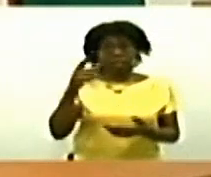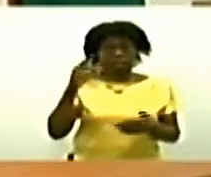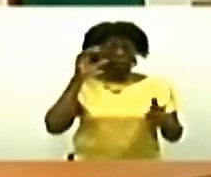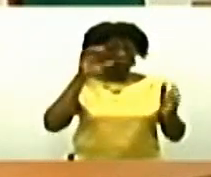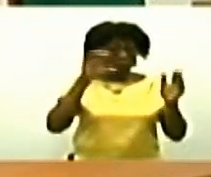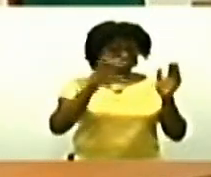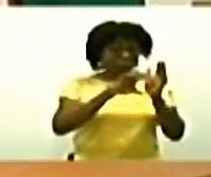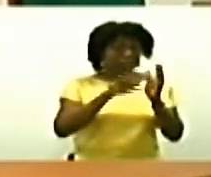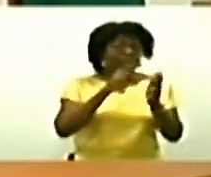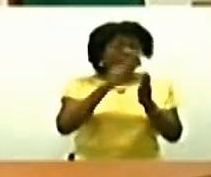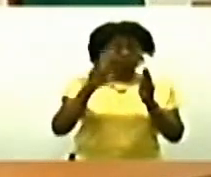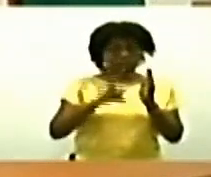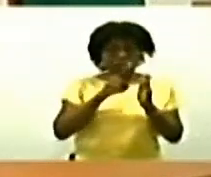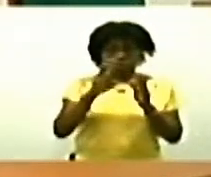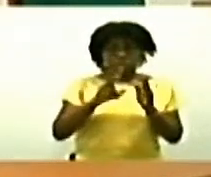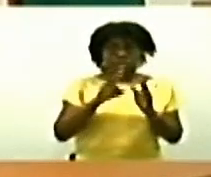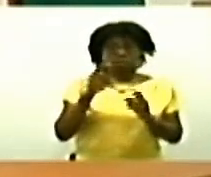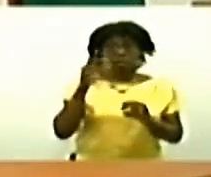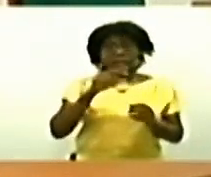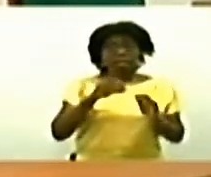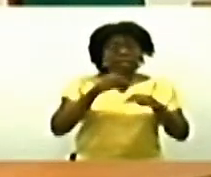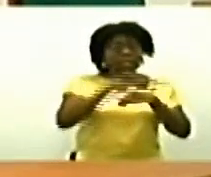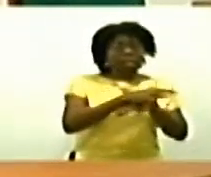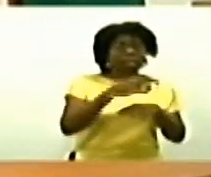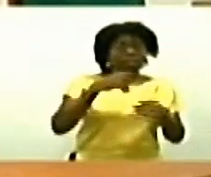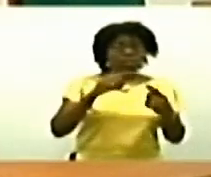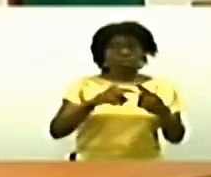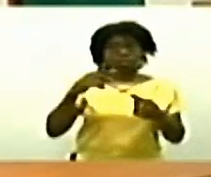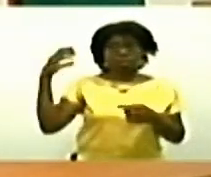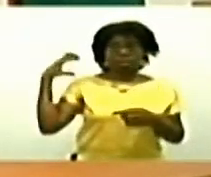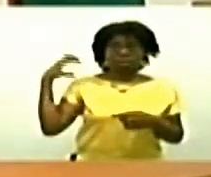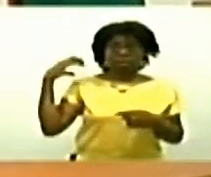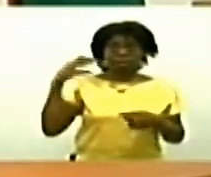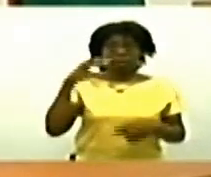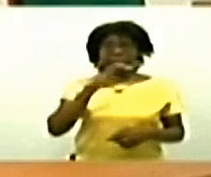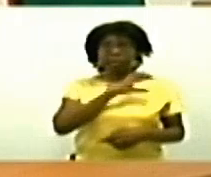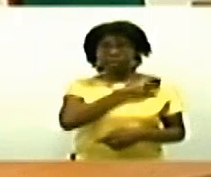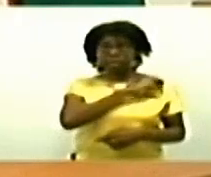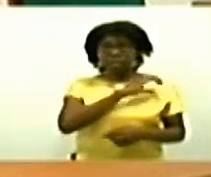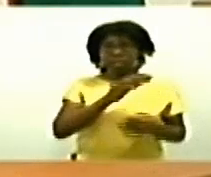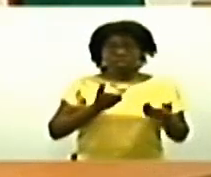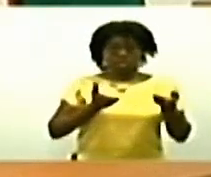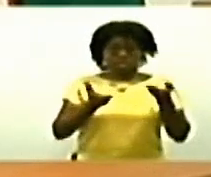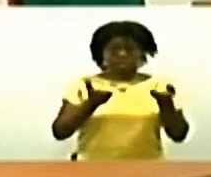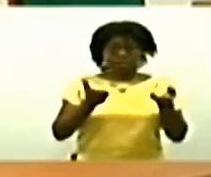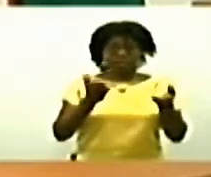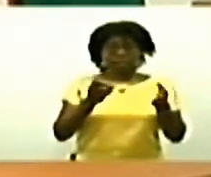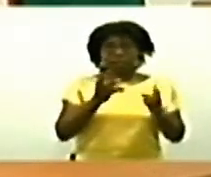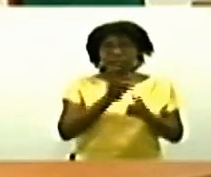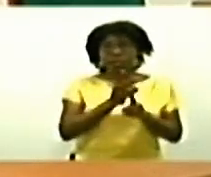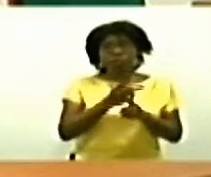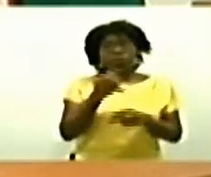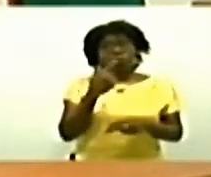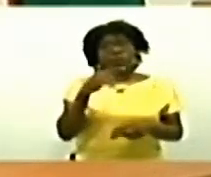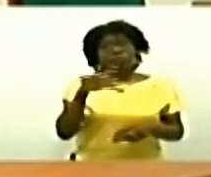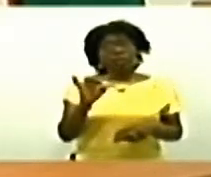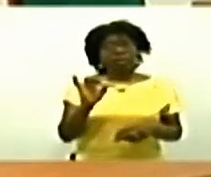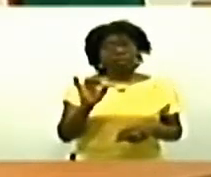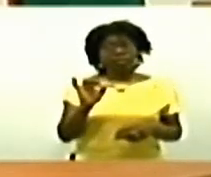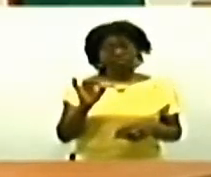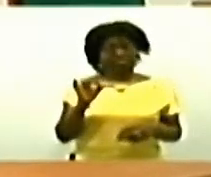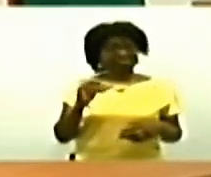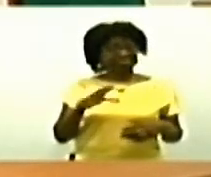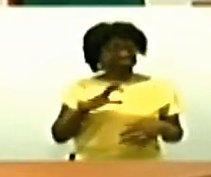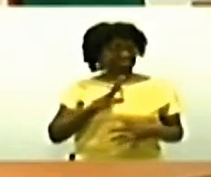I videoed it, and sent it to the Commissioner of Police, are the service vehicles, who find it absolutely